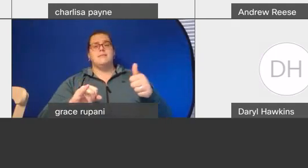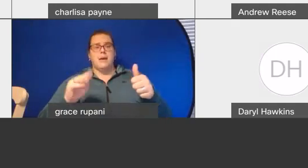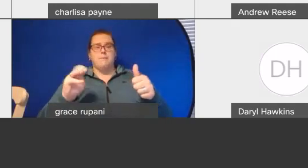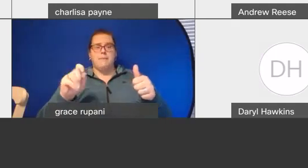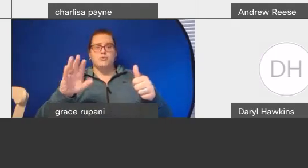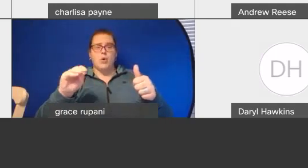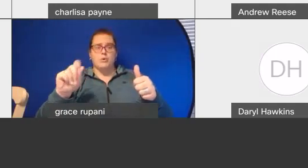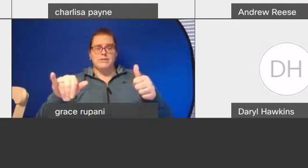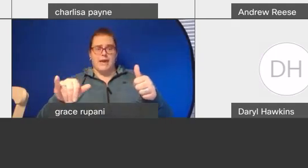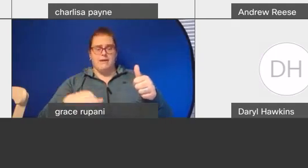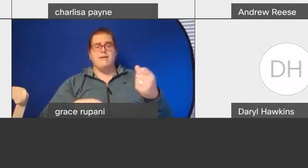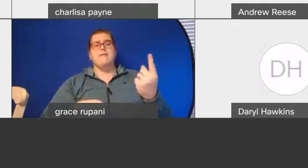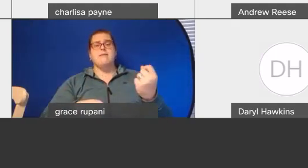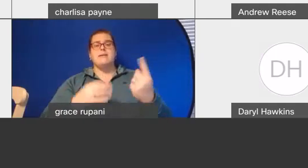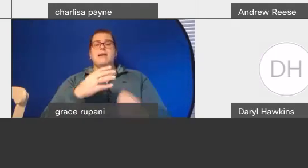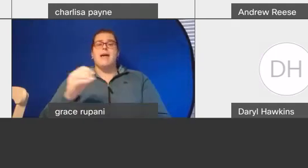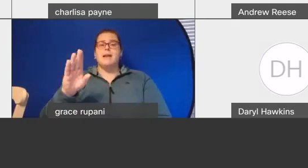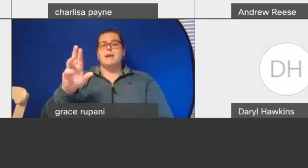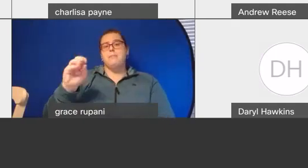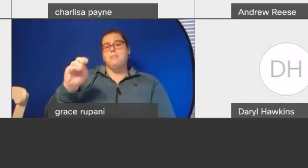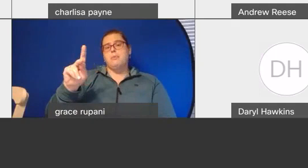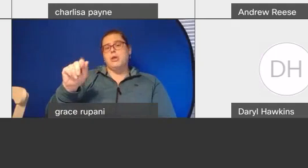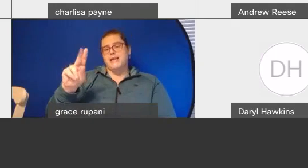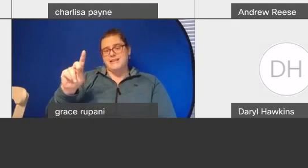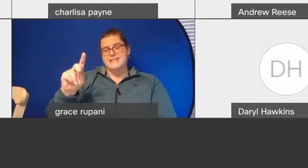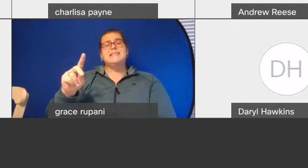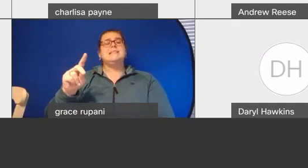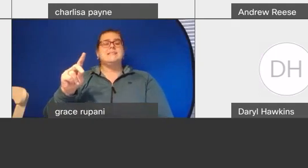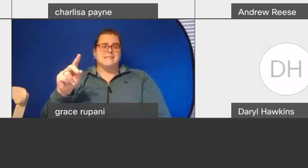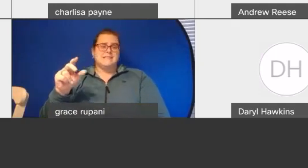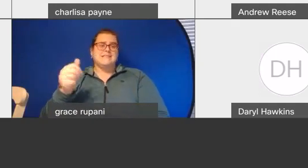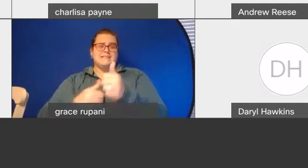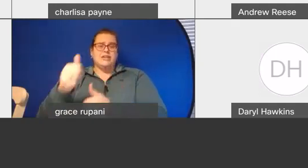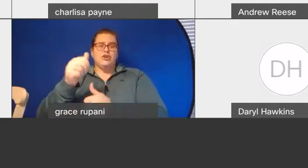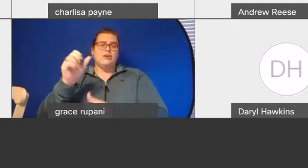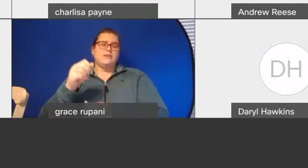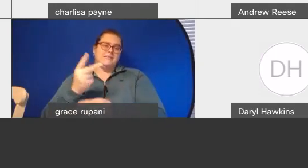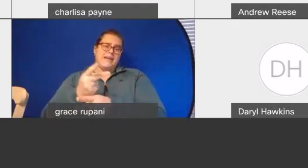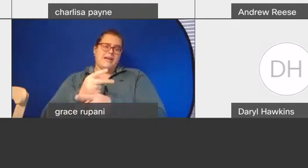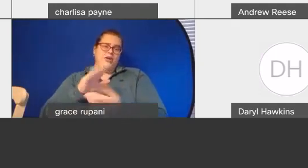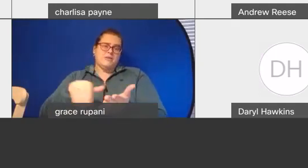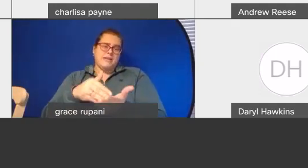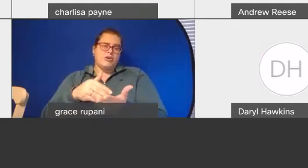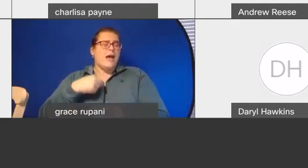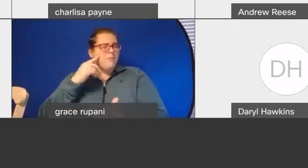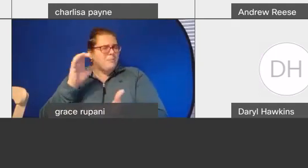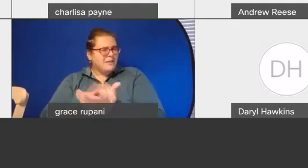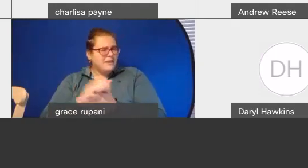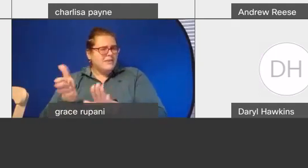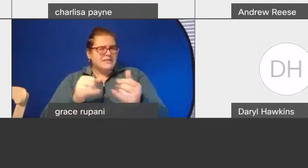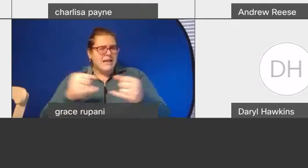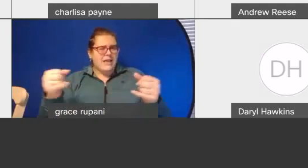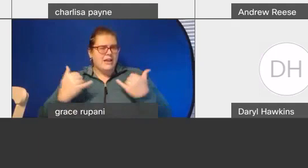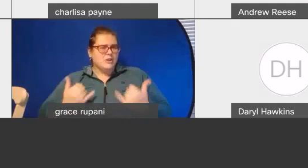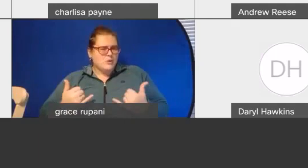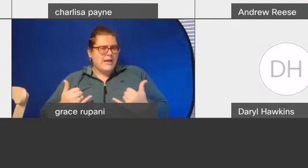Senior Daycare Center. I believe as of today, the deadline for submit and reopen plans is today. And I think we've